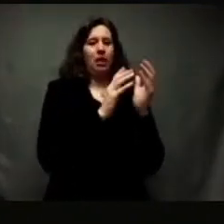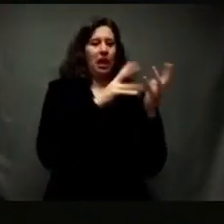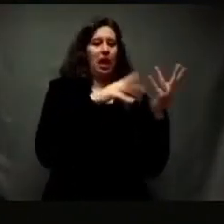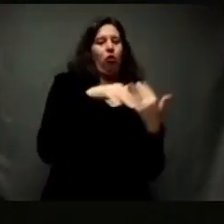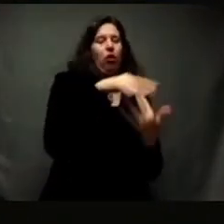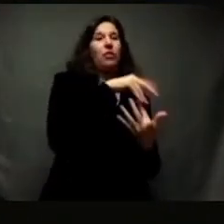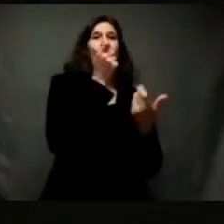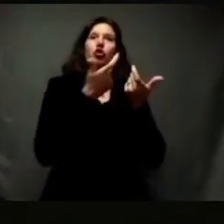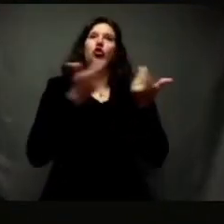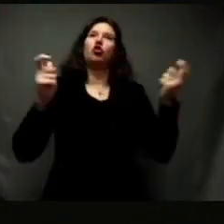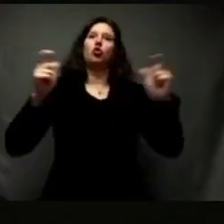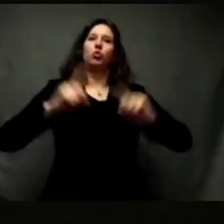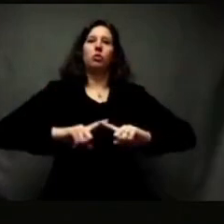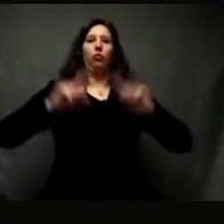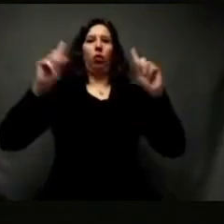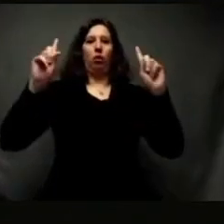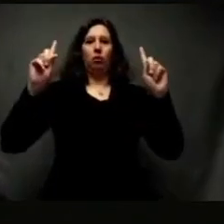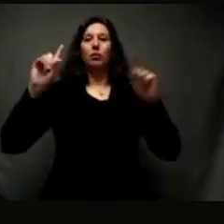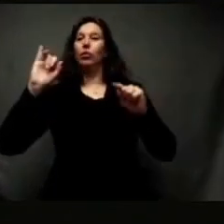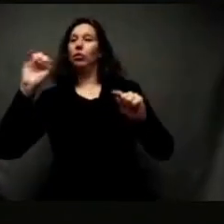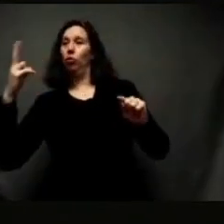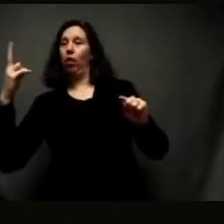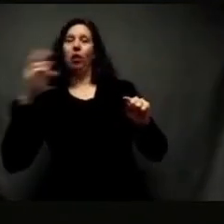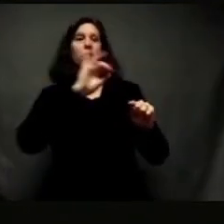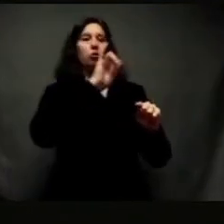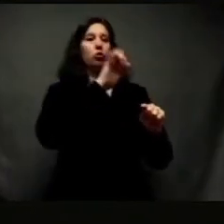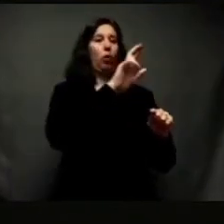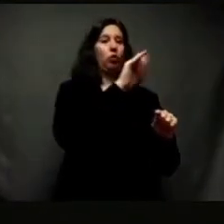significant differences between Scratch Junior and Scratch.